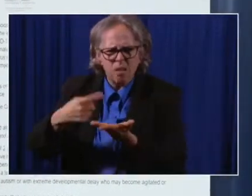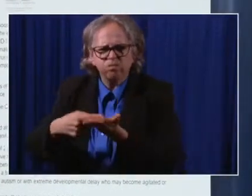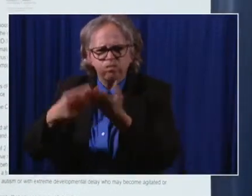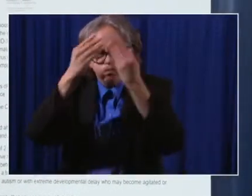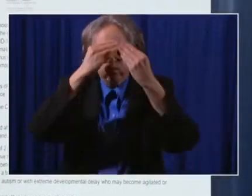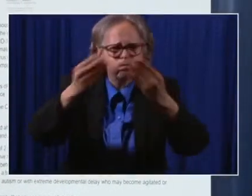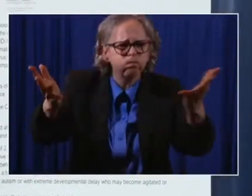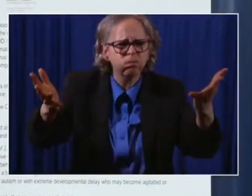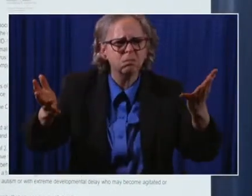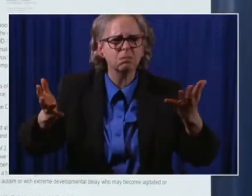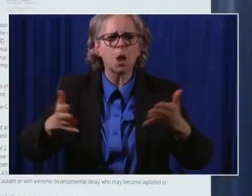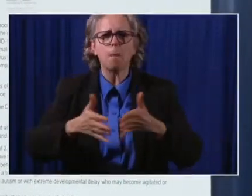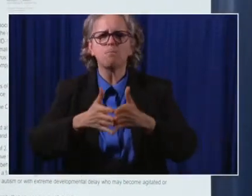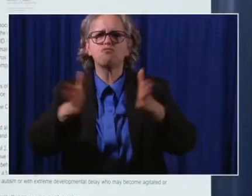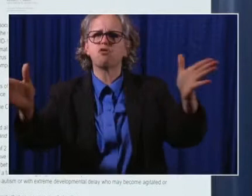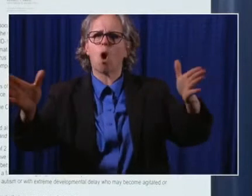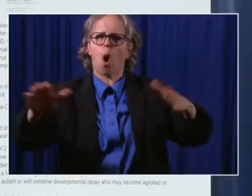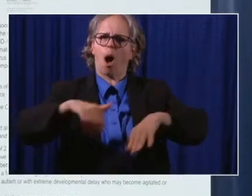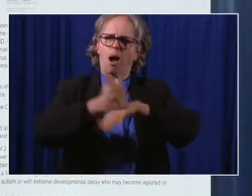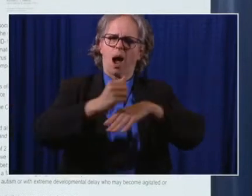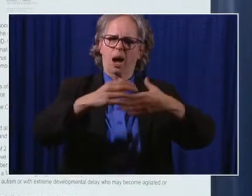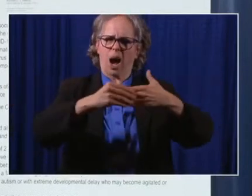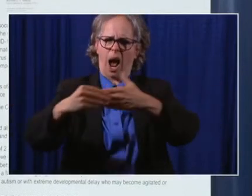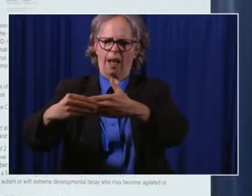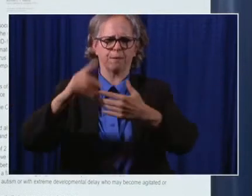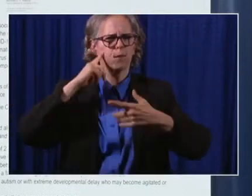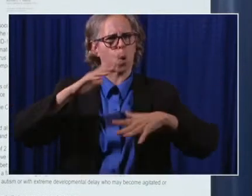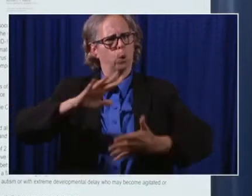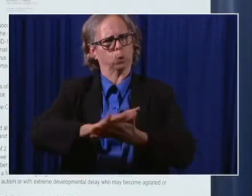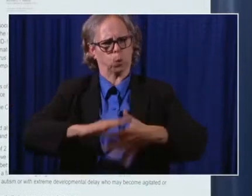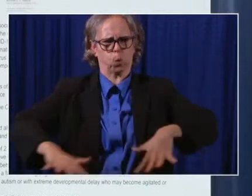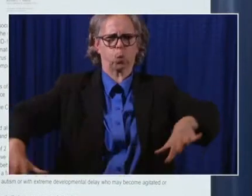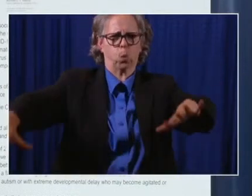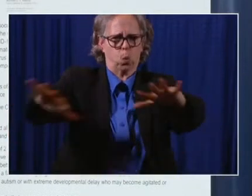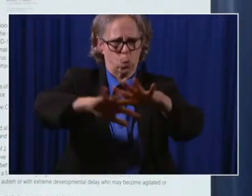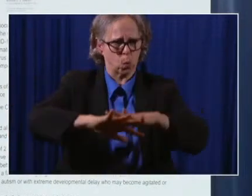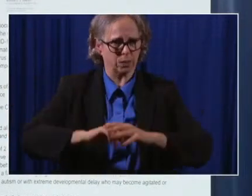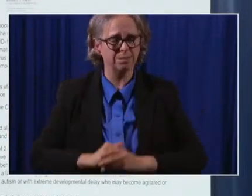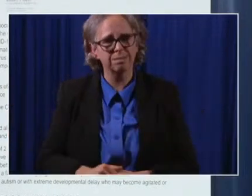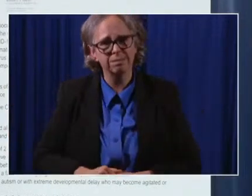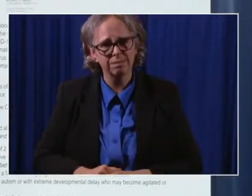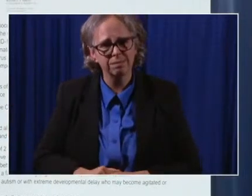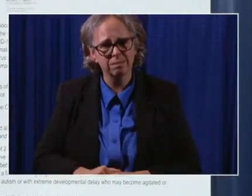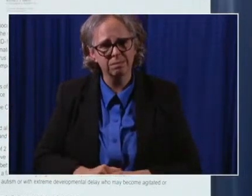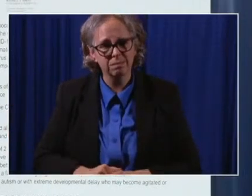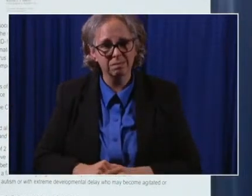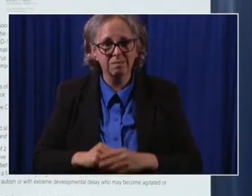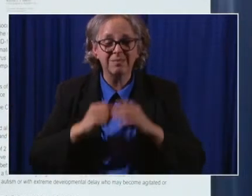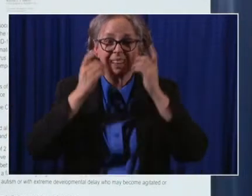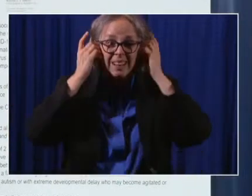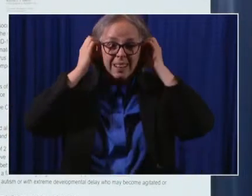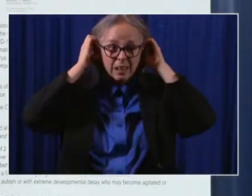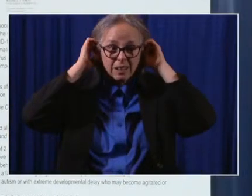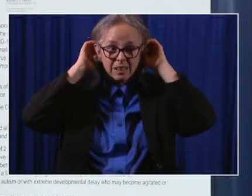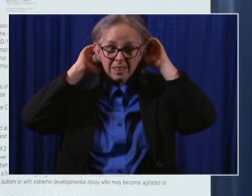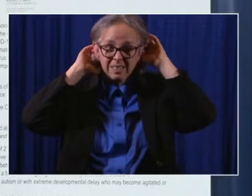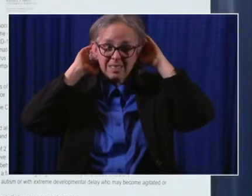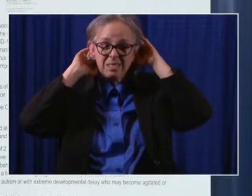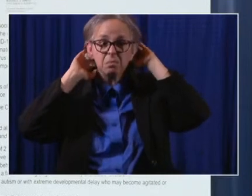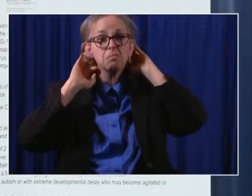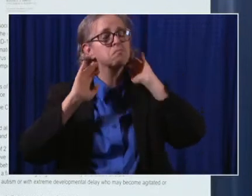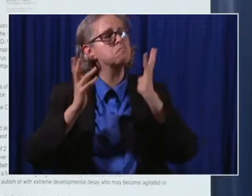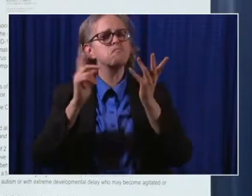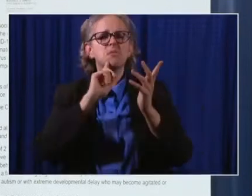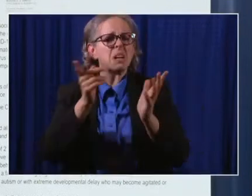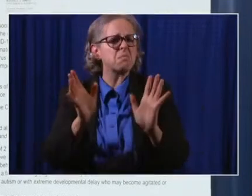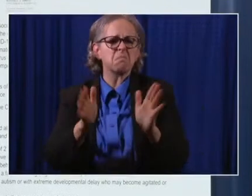school districts throughout the state of Ohio. And there really weren't probably a lot of surprises in there. The only real mandate that